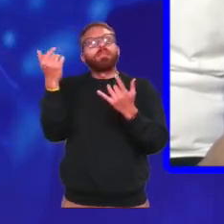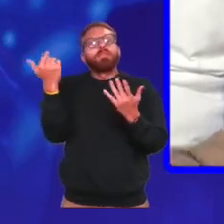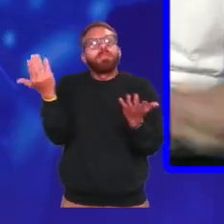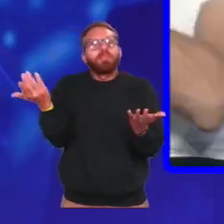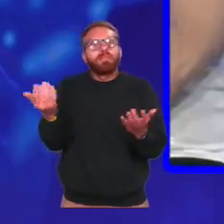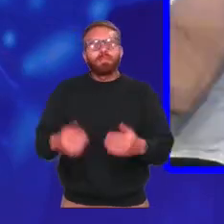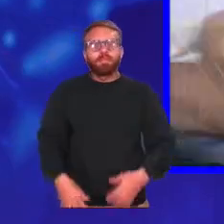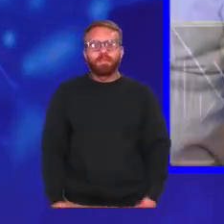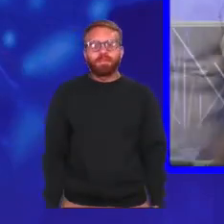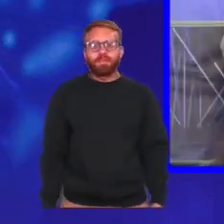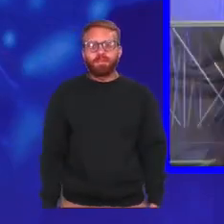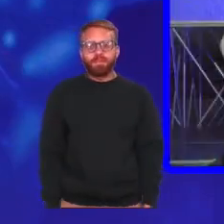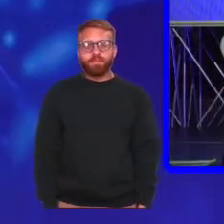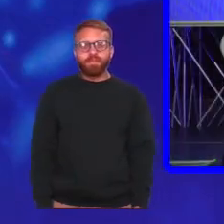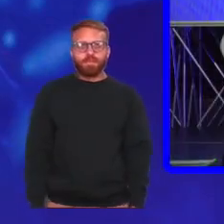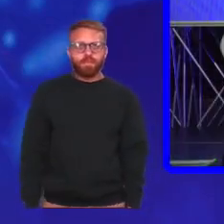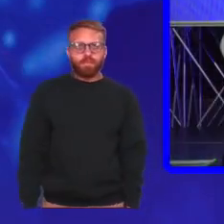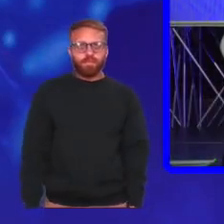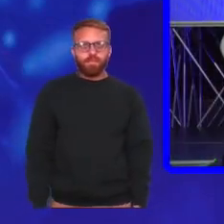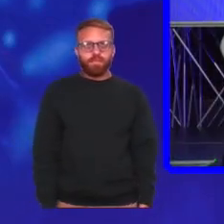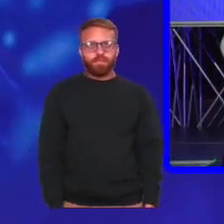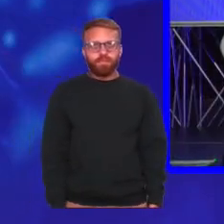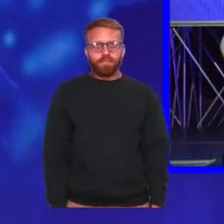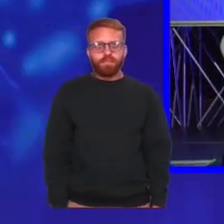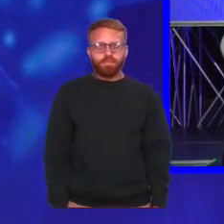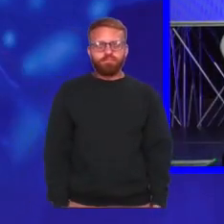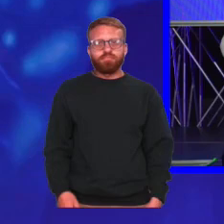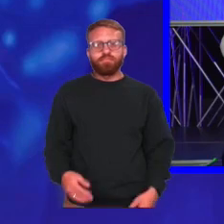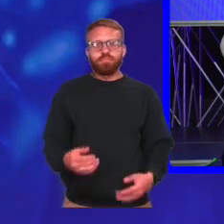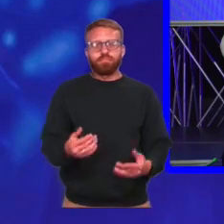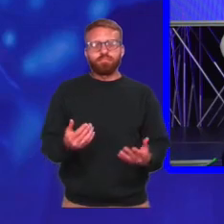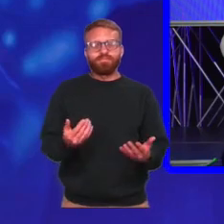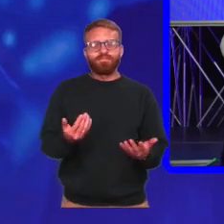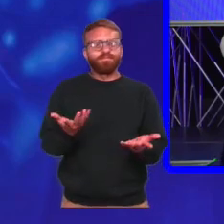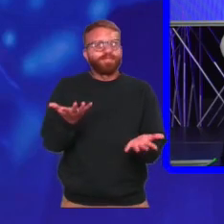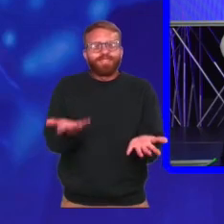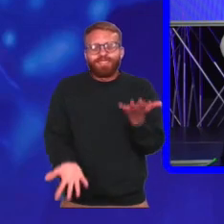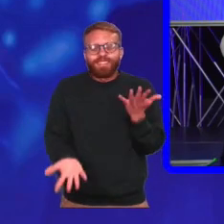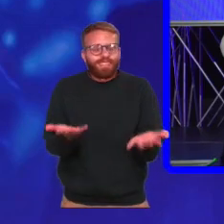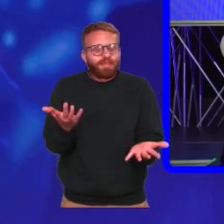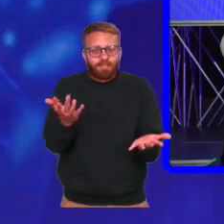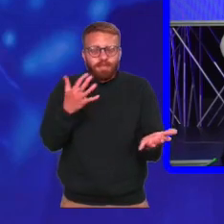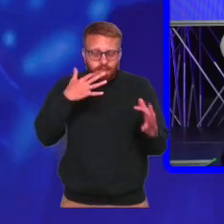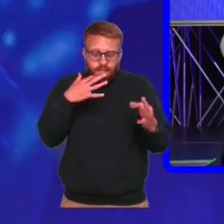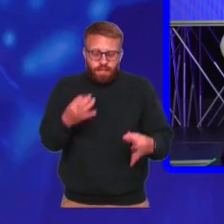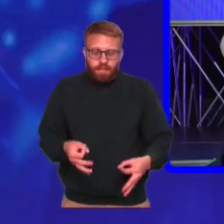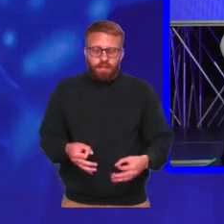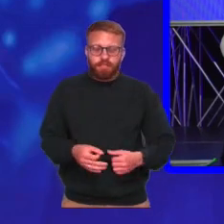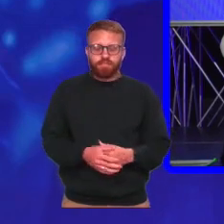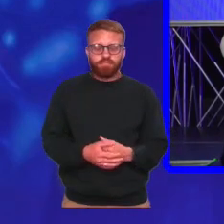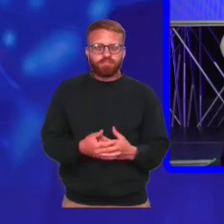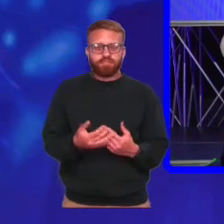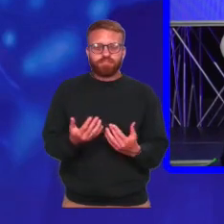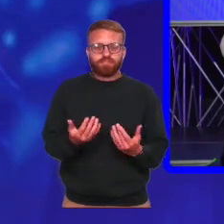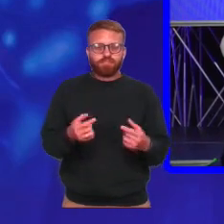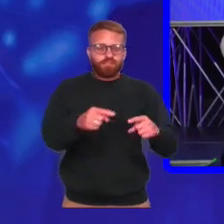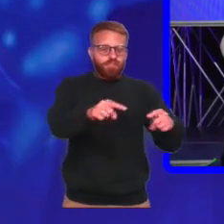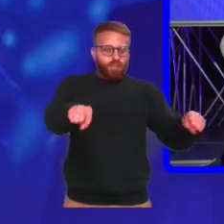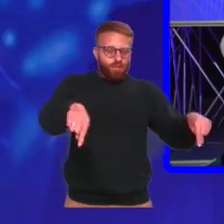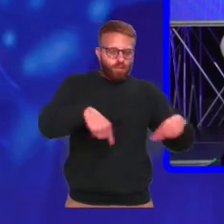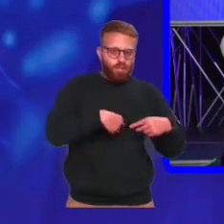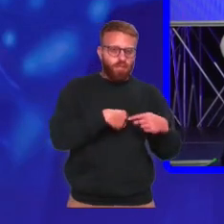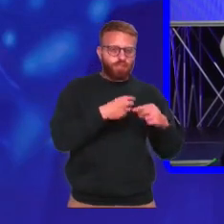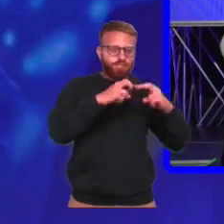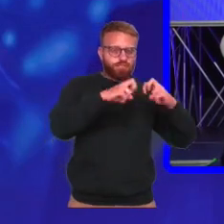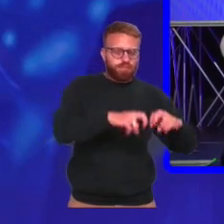I think it depends a lot. Different studios have different needs. Right, so some studios have a specific work that need to be time